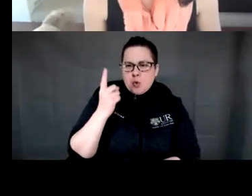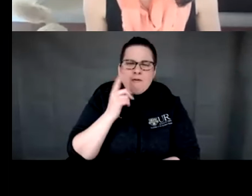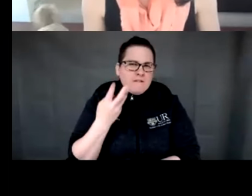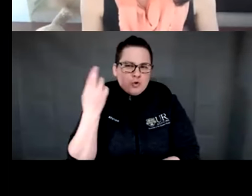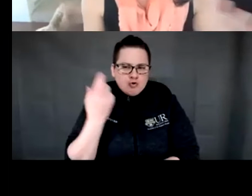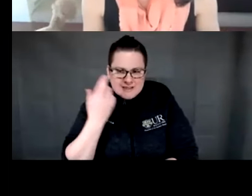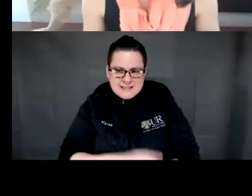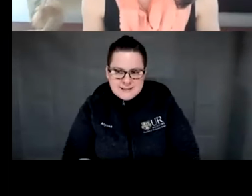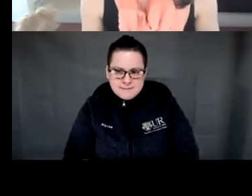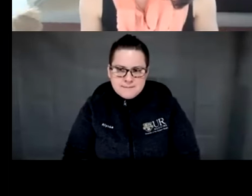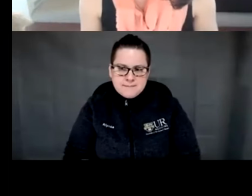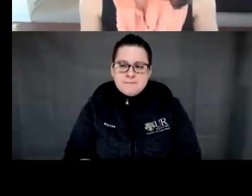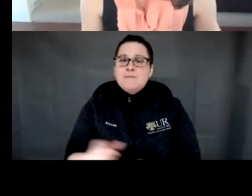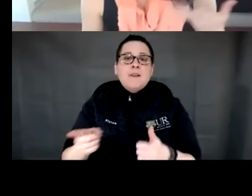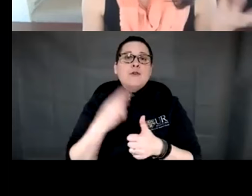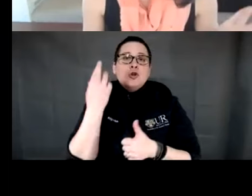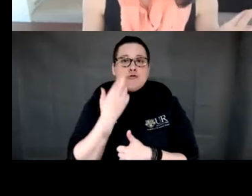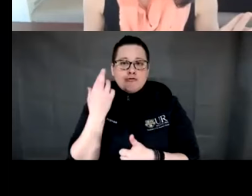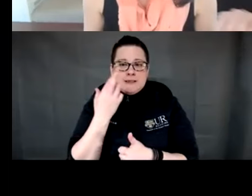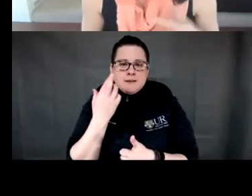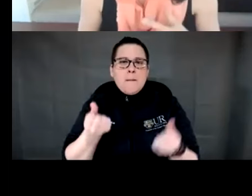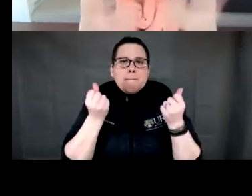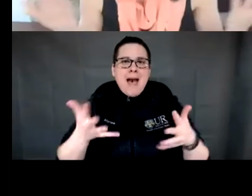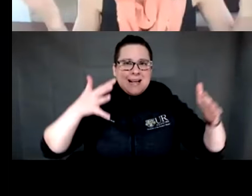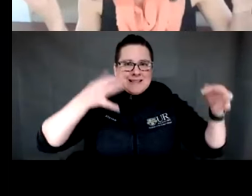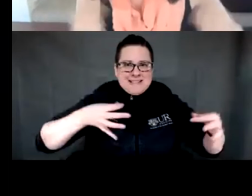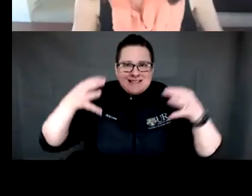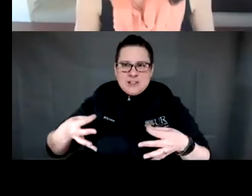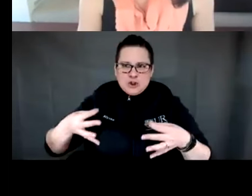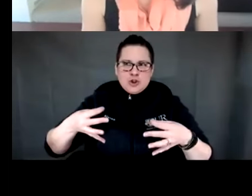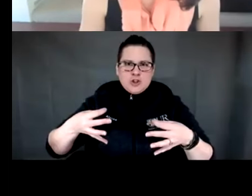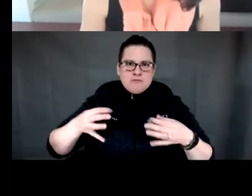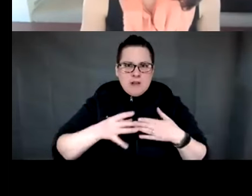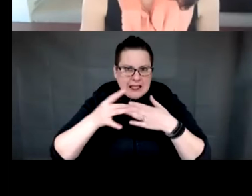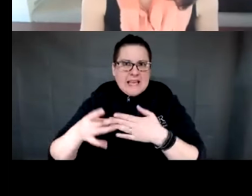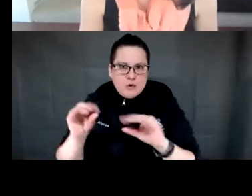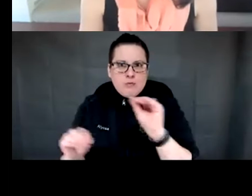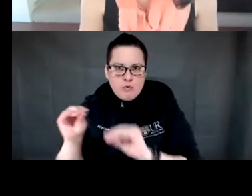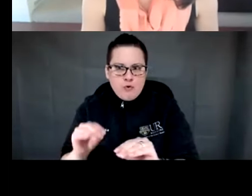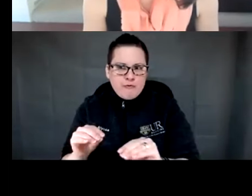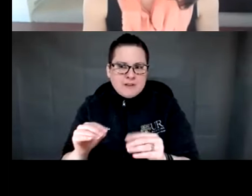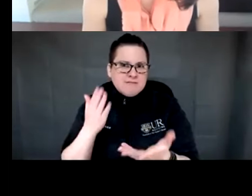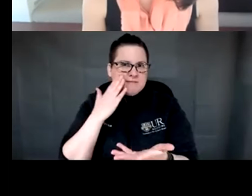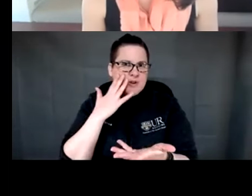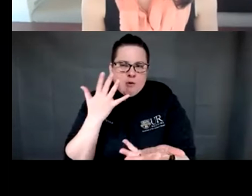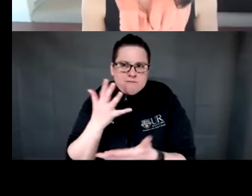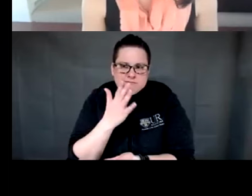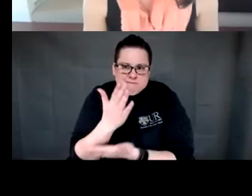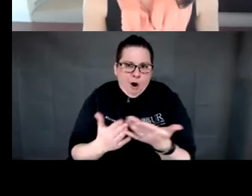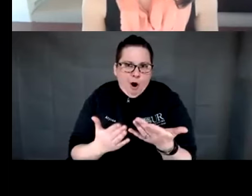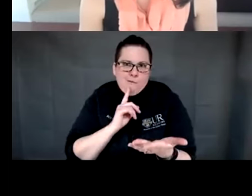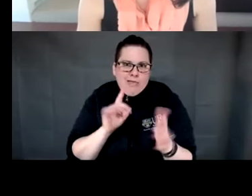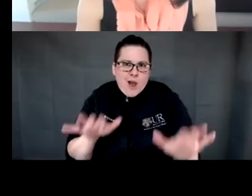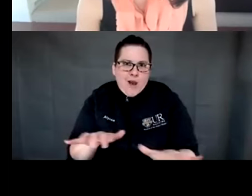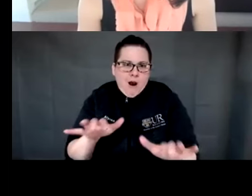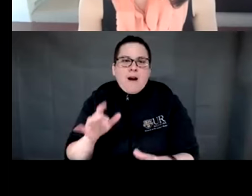of reasons. And the first reason is that many decisions just give rise to movements, sort of as part and parcel of what they are. So for